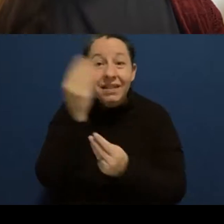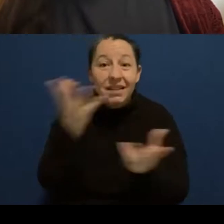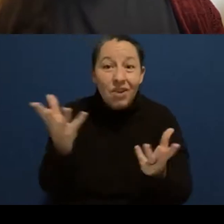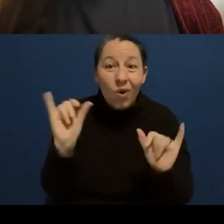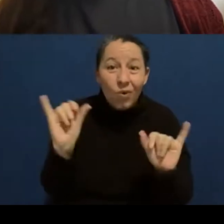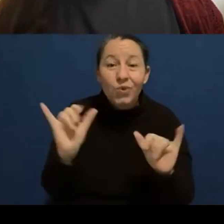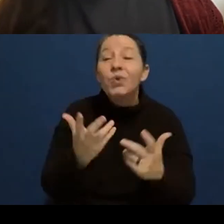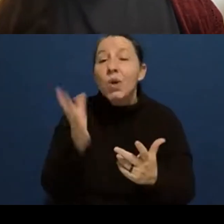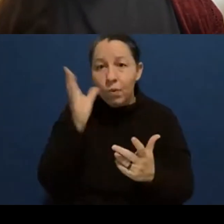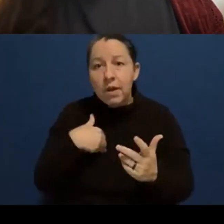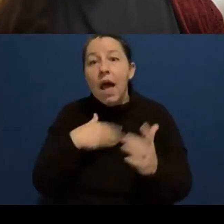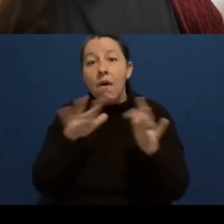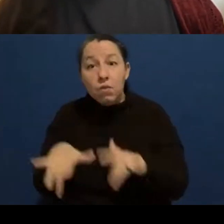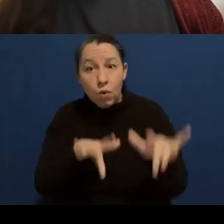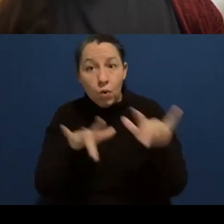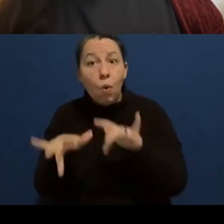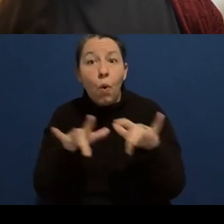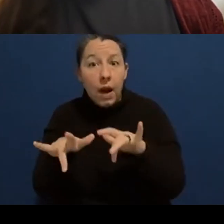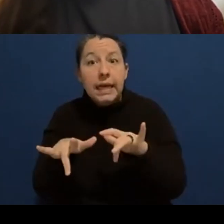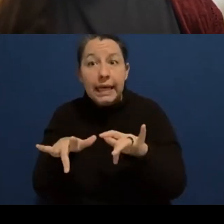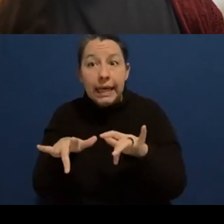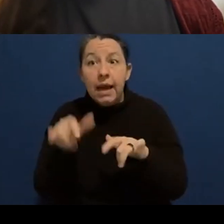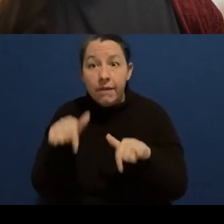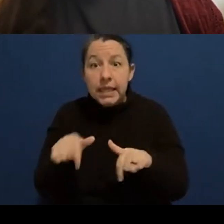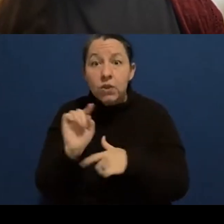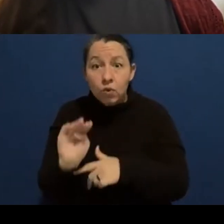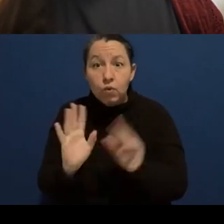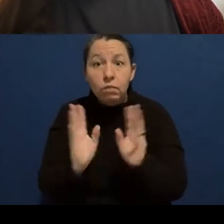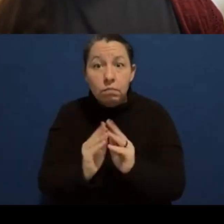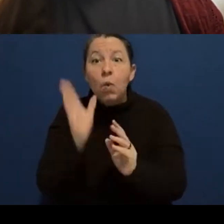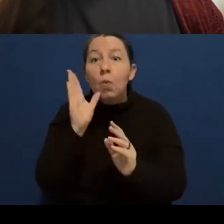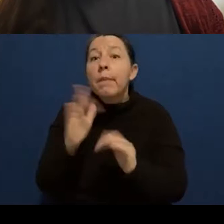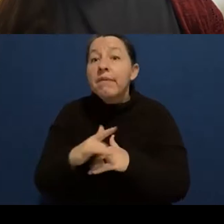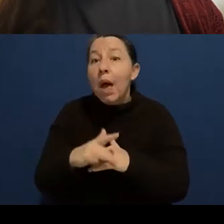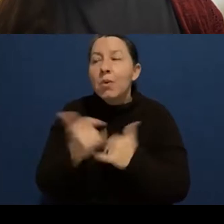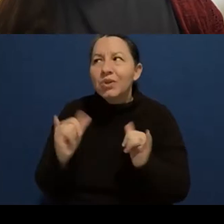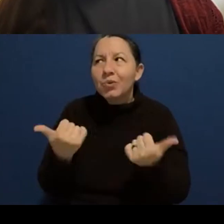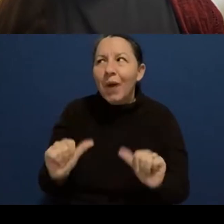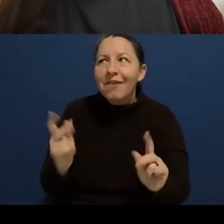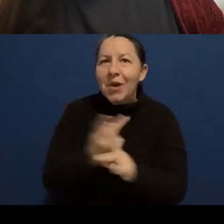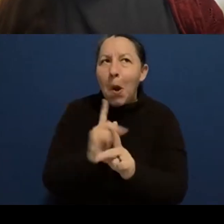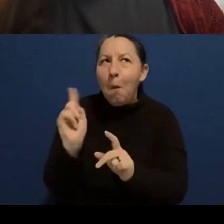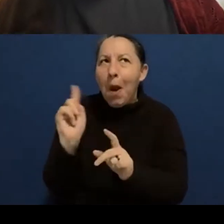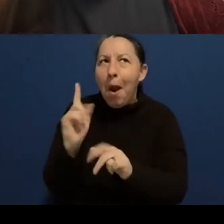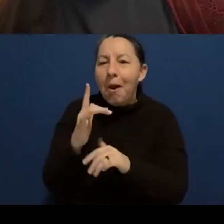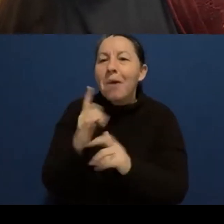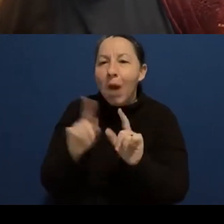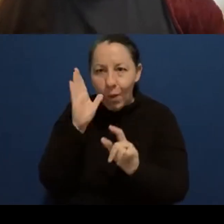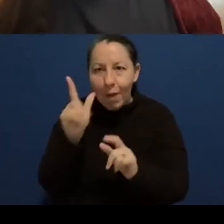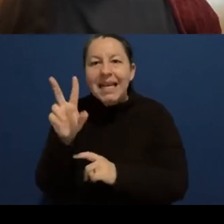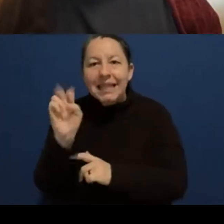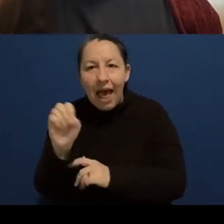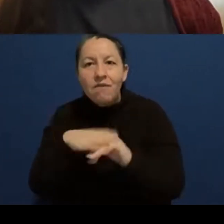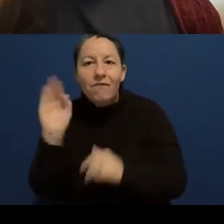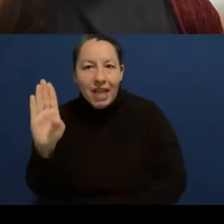have the recording available. We're still trying to figure out where we're going to be housing that, but it is also going to be live on our Facebook as well.